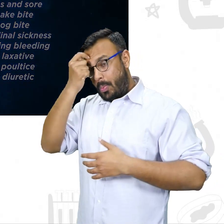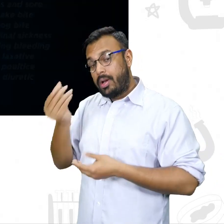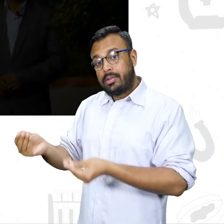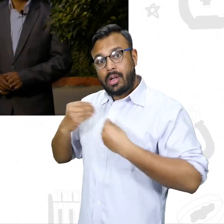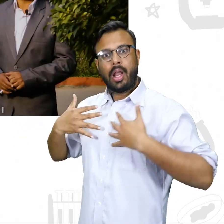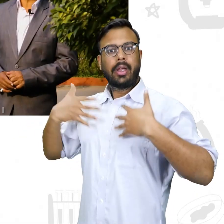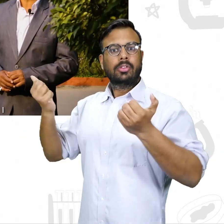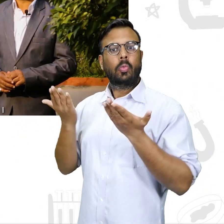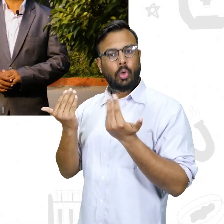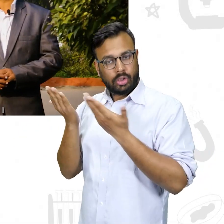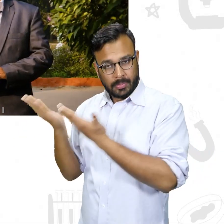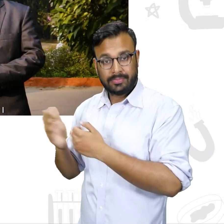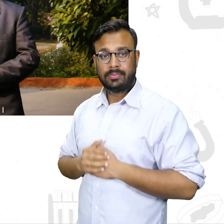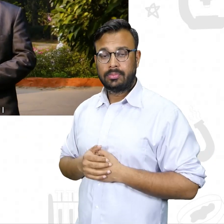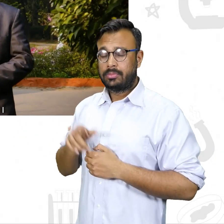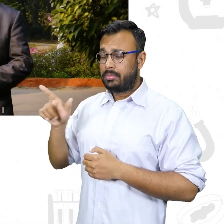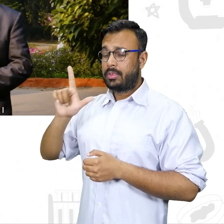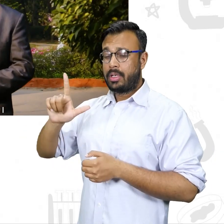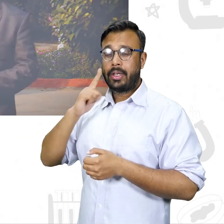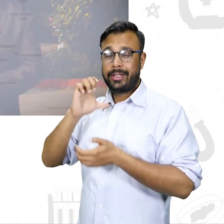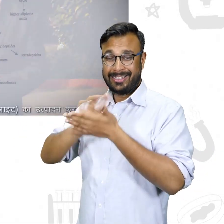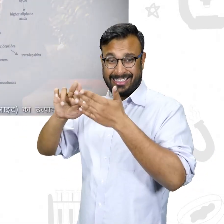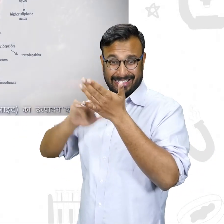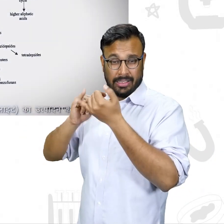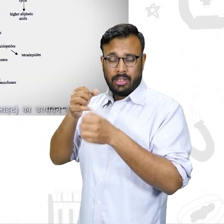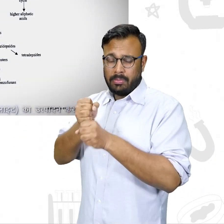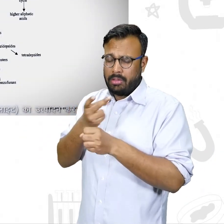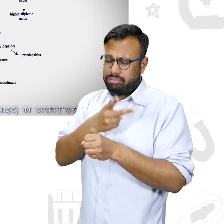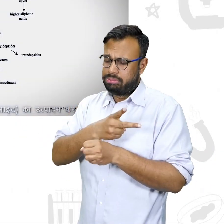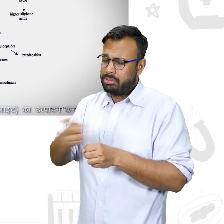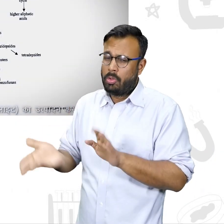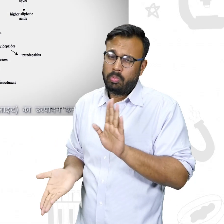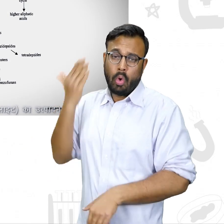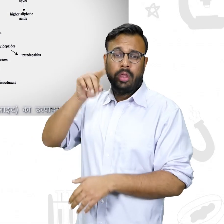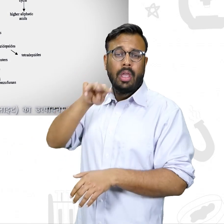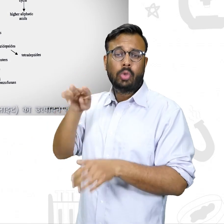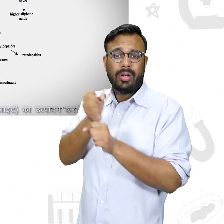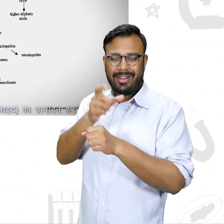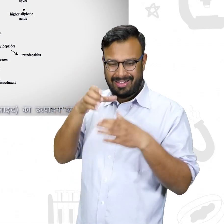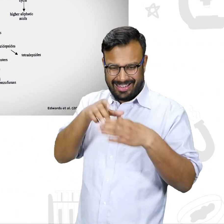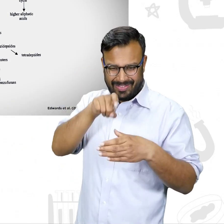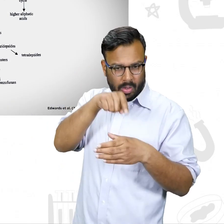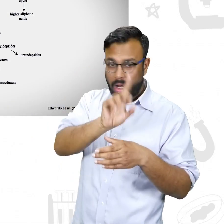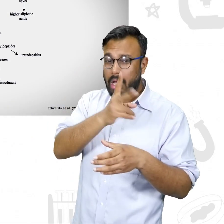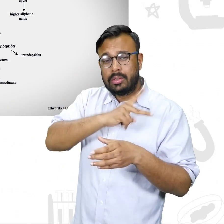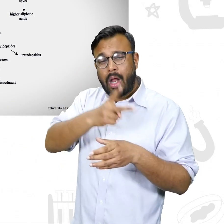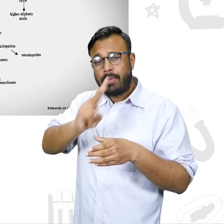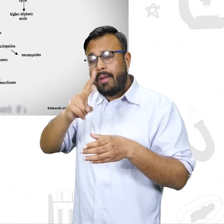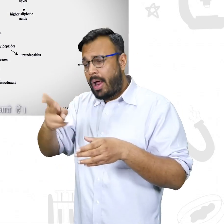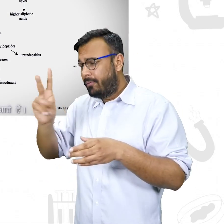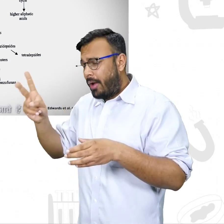diseases. Lichens have strange chemistry. They produce more than 1000 secondary metabolites which are